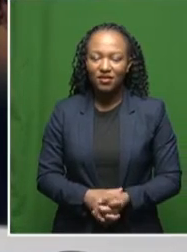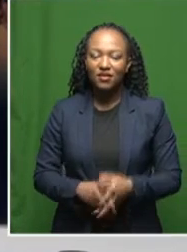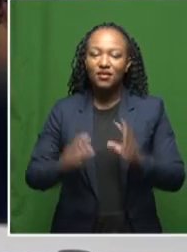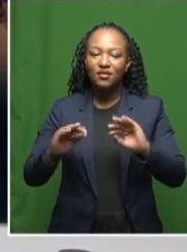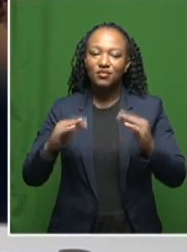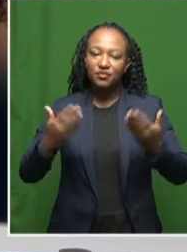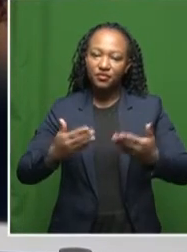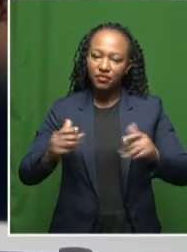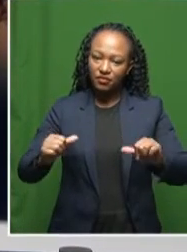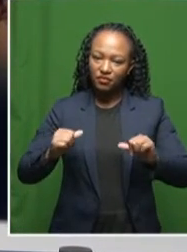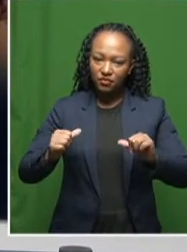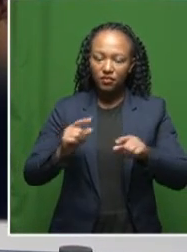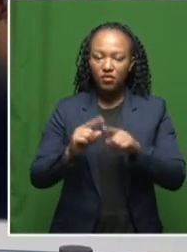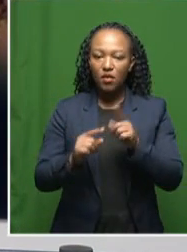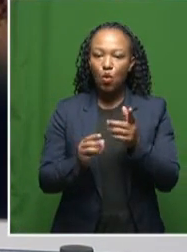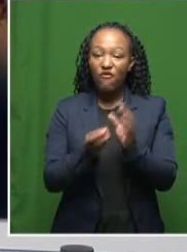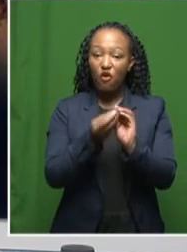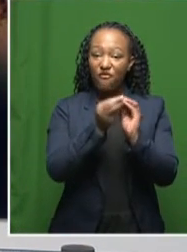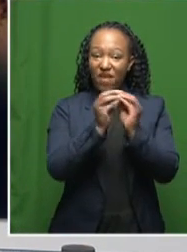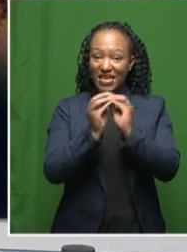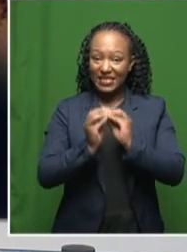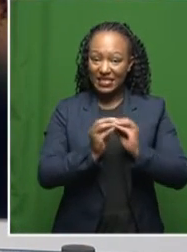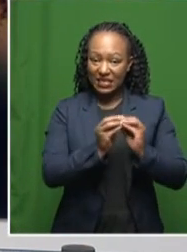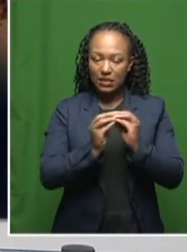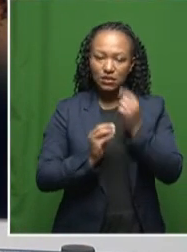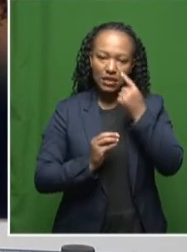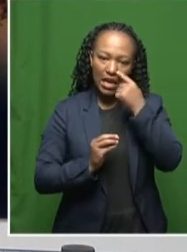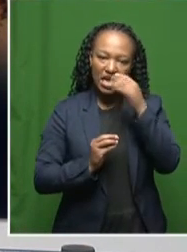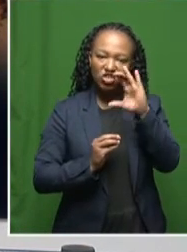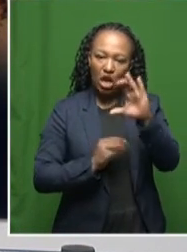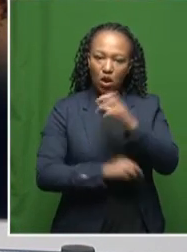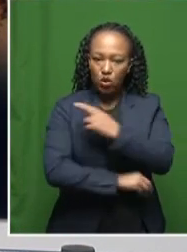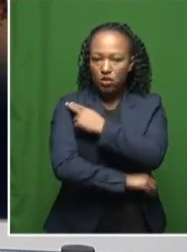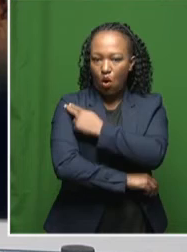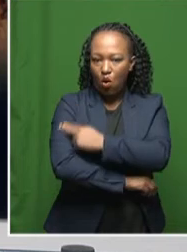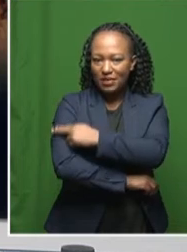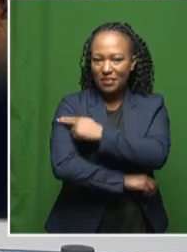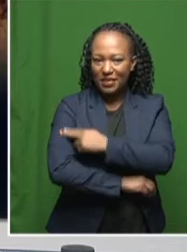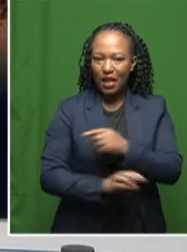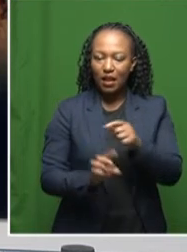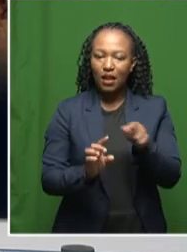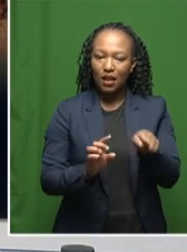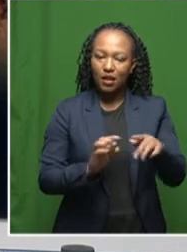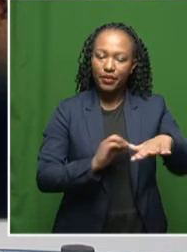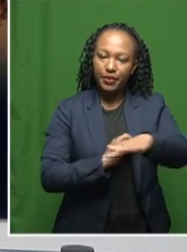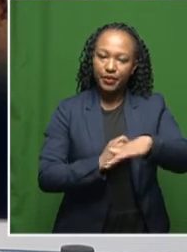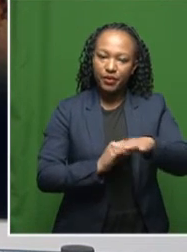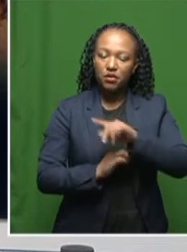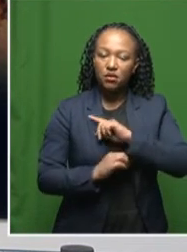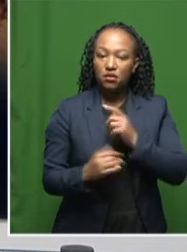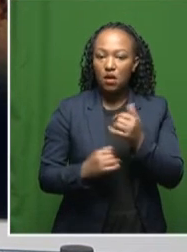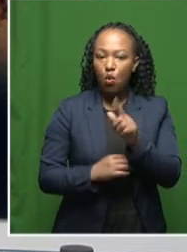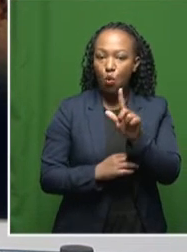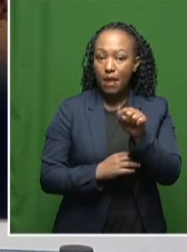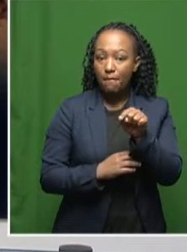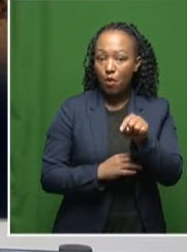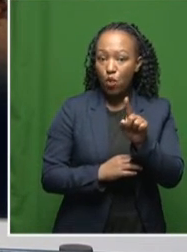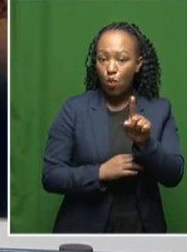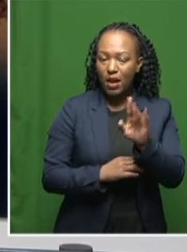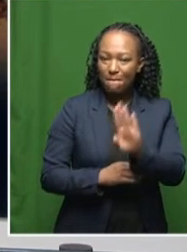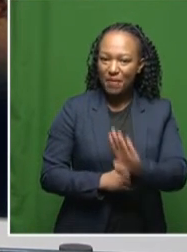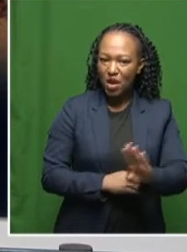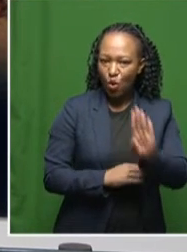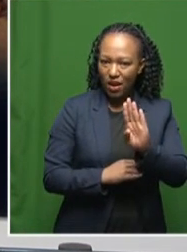Welcome back. Now, the cost of repairs to the Charlotte Maxeke Hospital in Johannesburg is now estimated at 1.1 billion